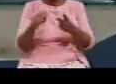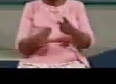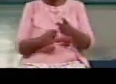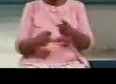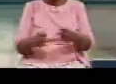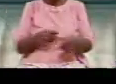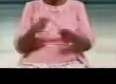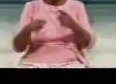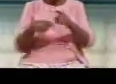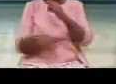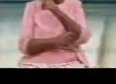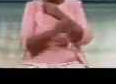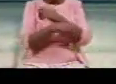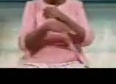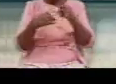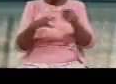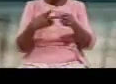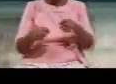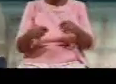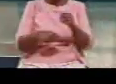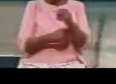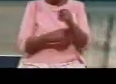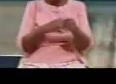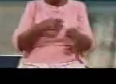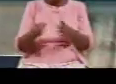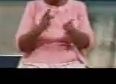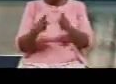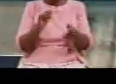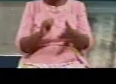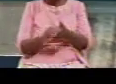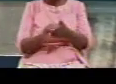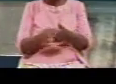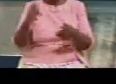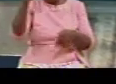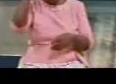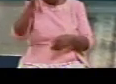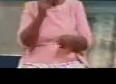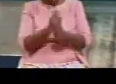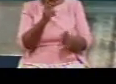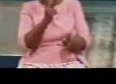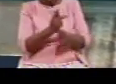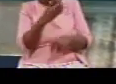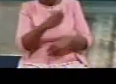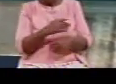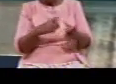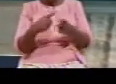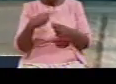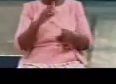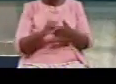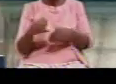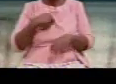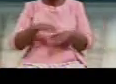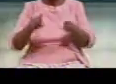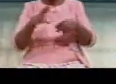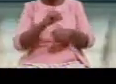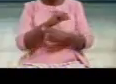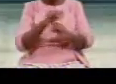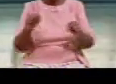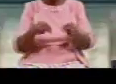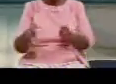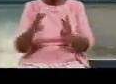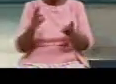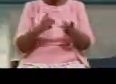people that Satan just will hold down, and he says, you are going nowhere. And because of